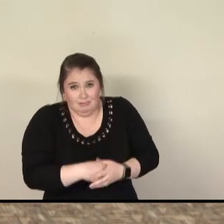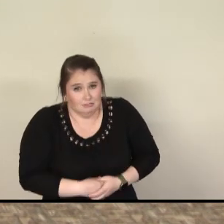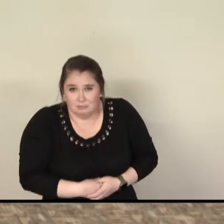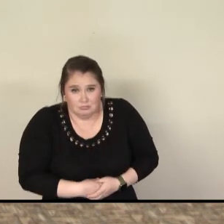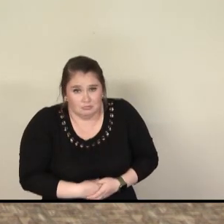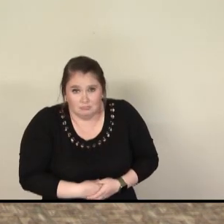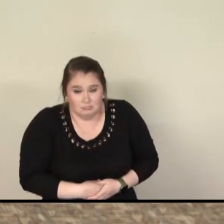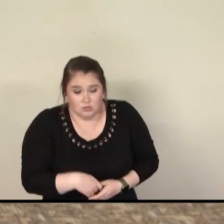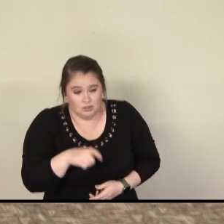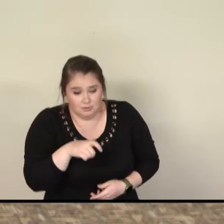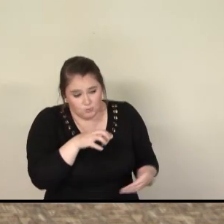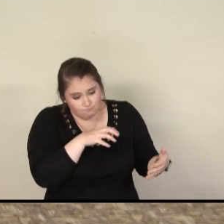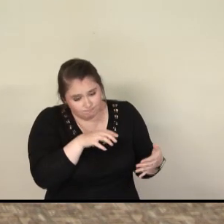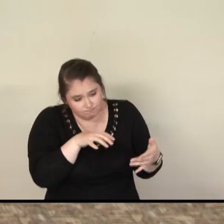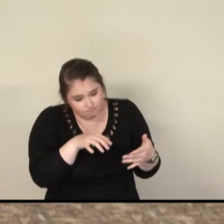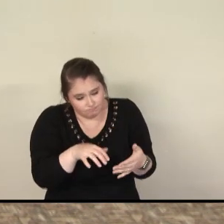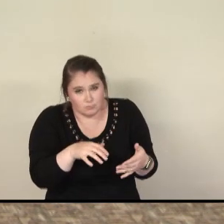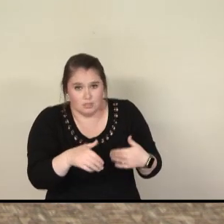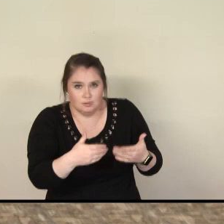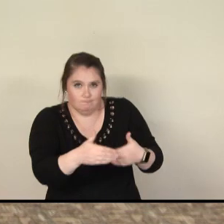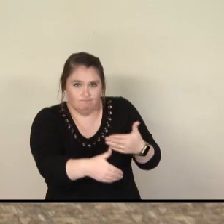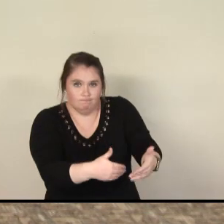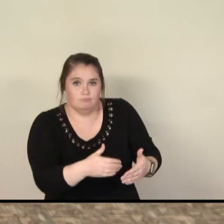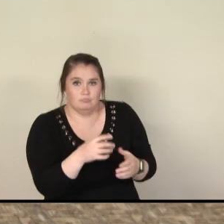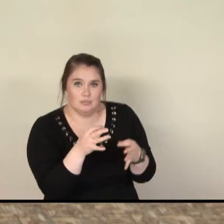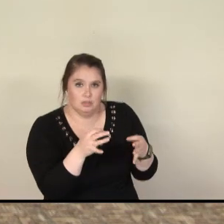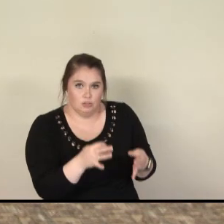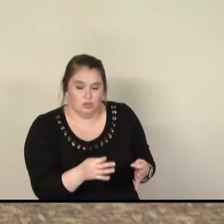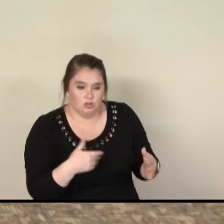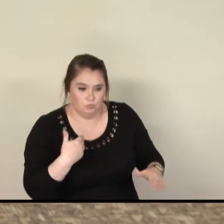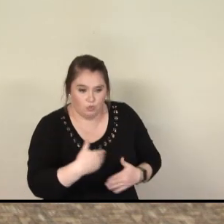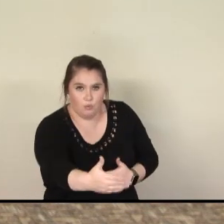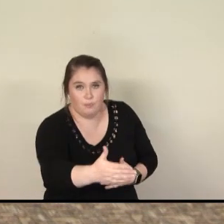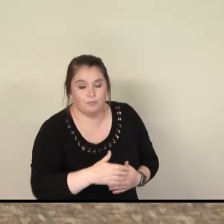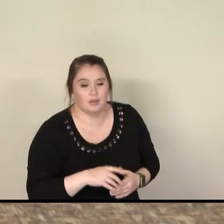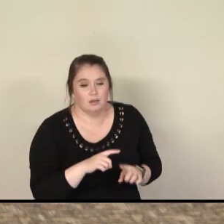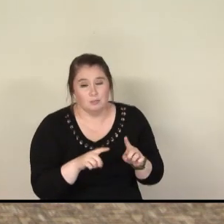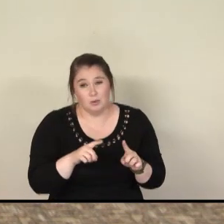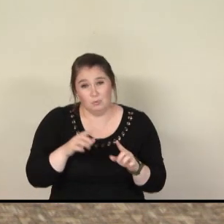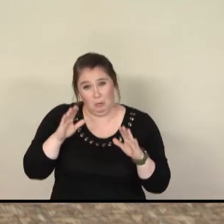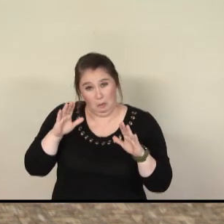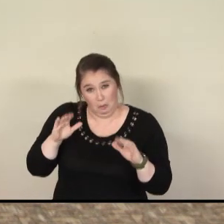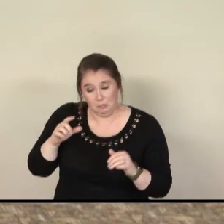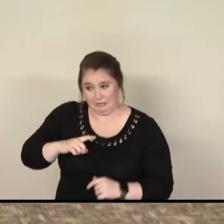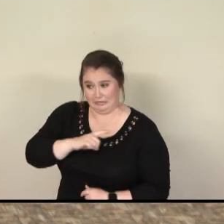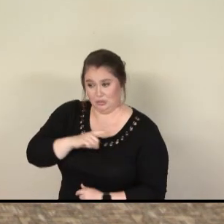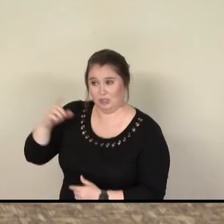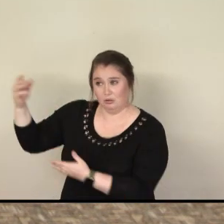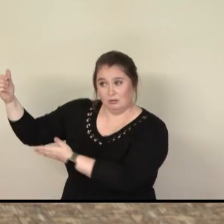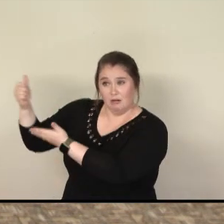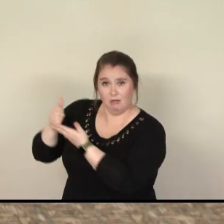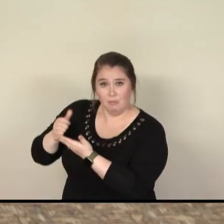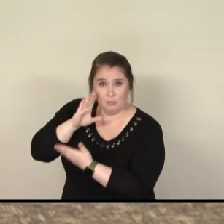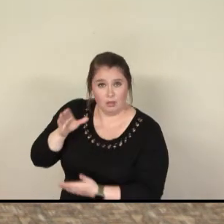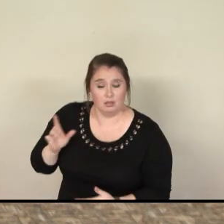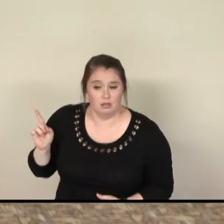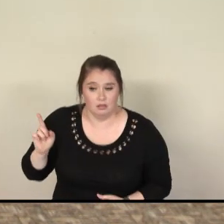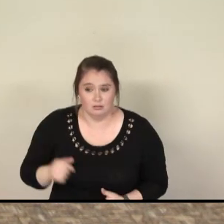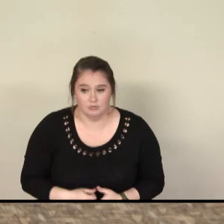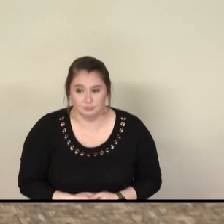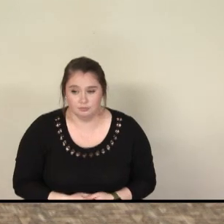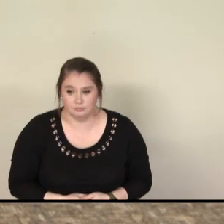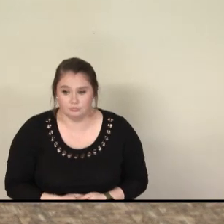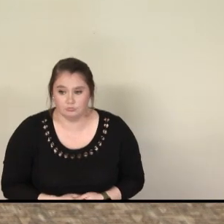it and make decisions as you go. But we're hoping we'll get some help from the Texas legislature. And you do